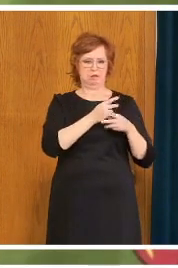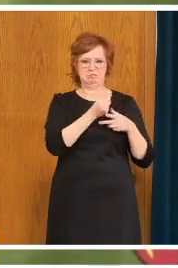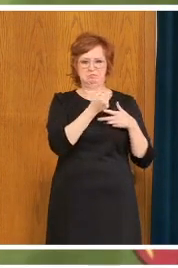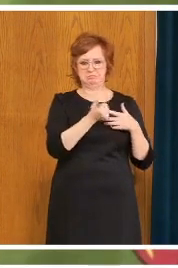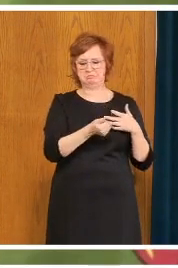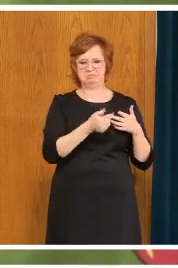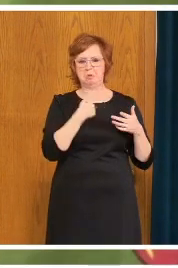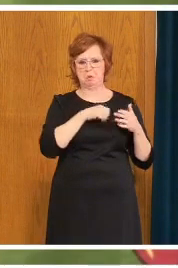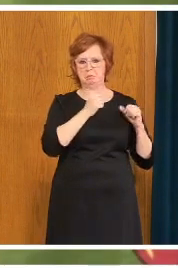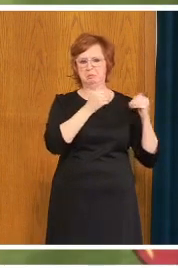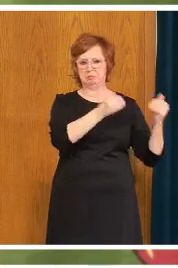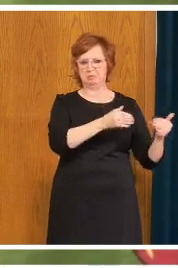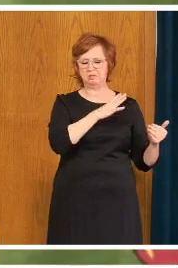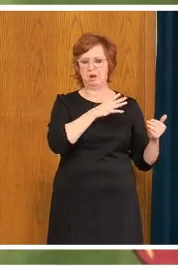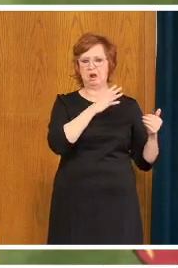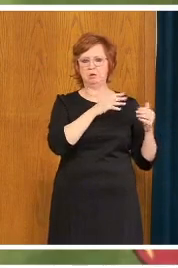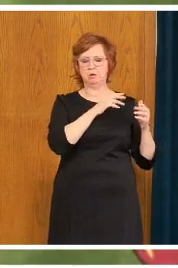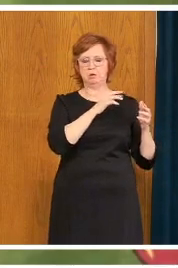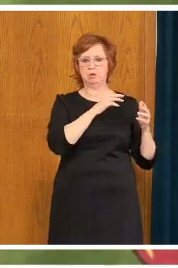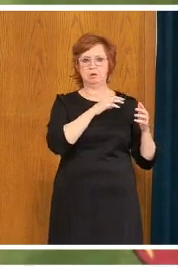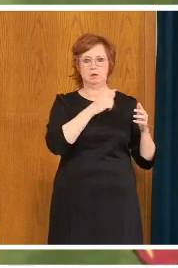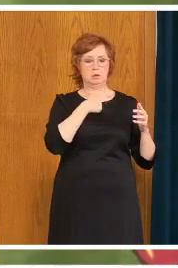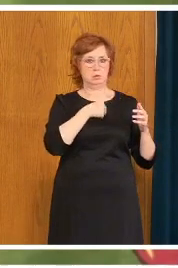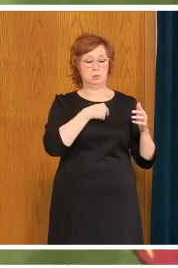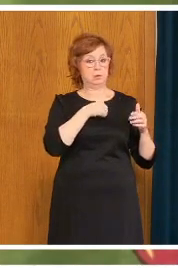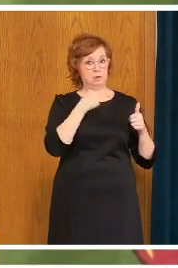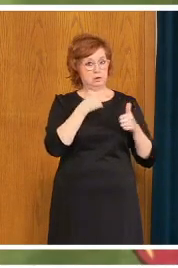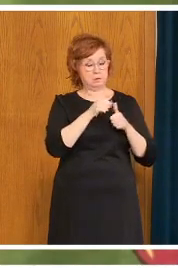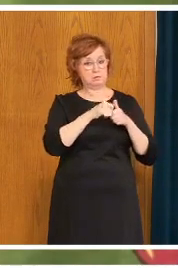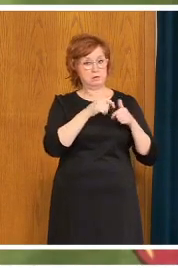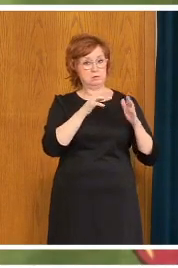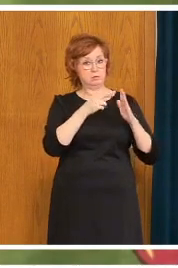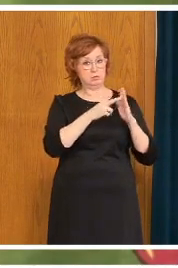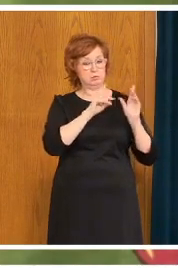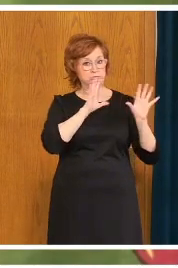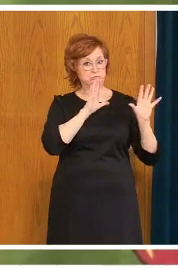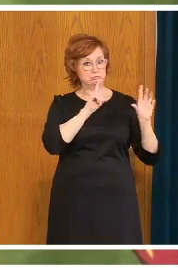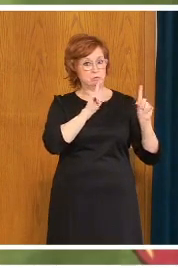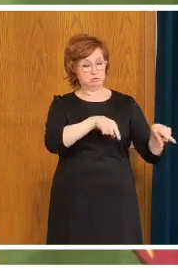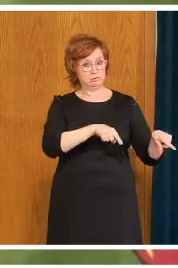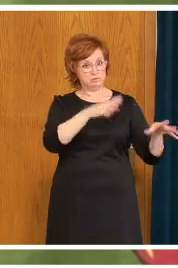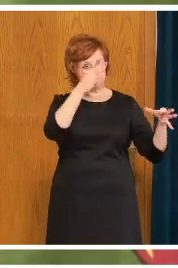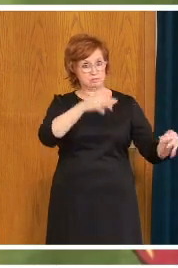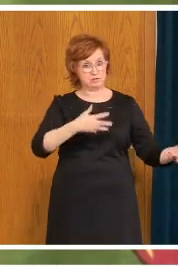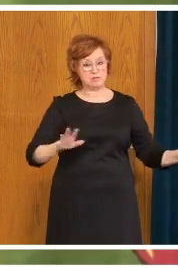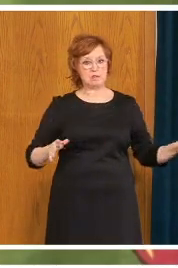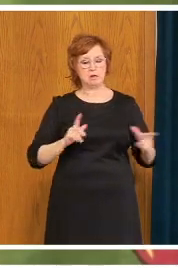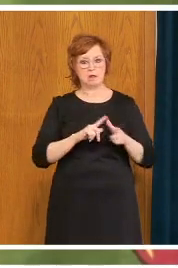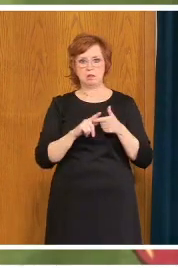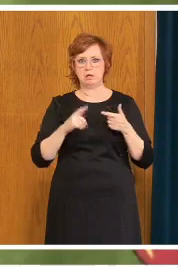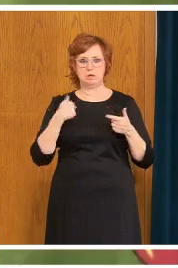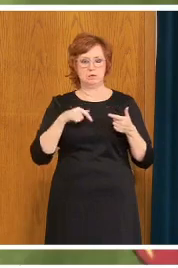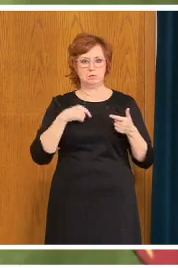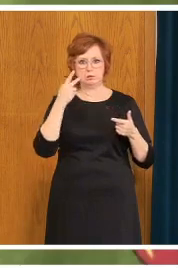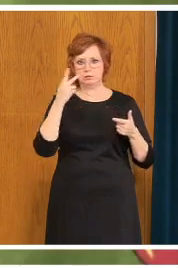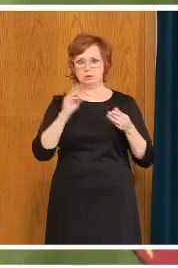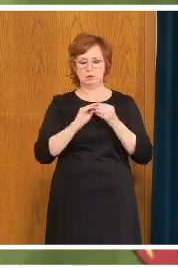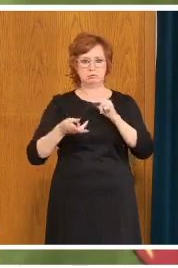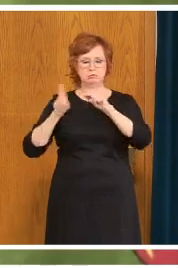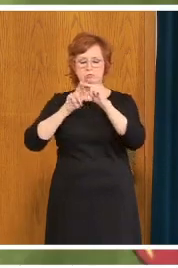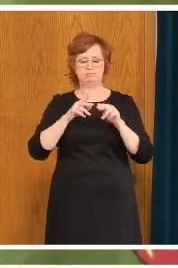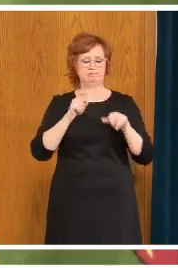that these can be tightened up very quickly, and we did respond very quickly when the variant started taking hold in Regina. Follow up,